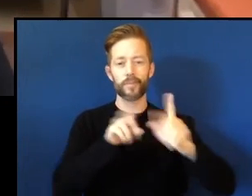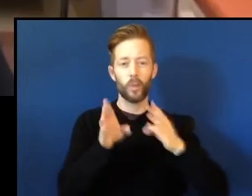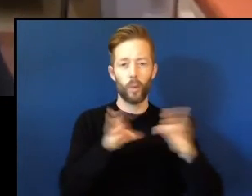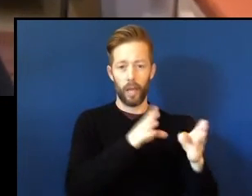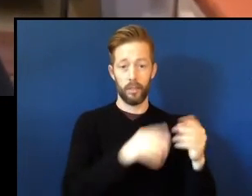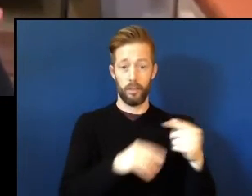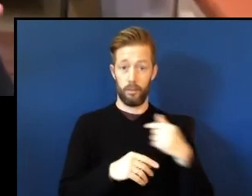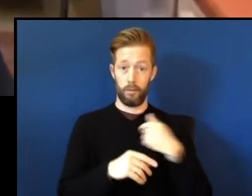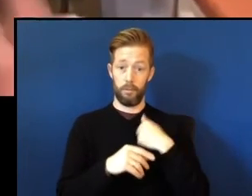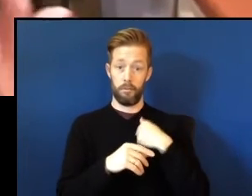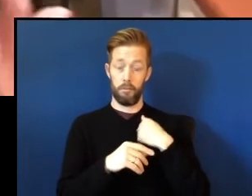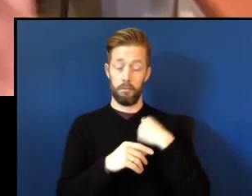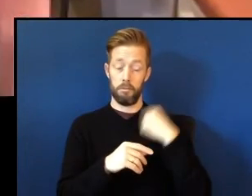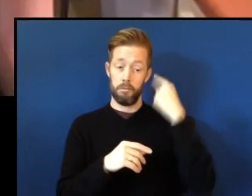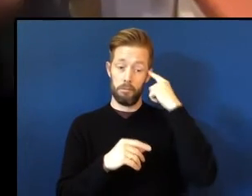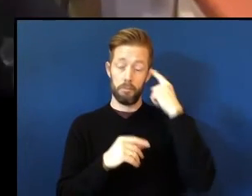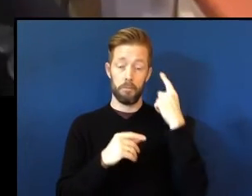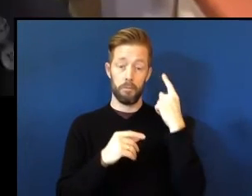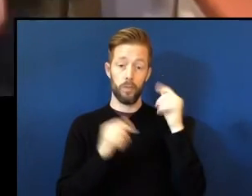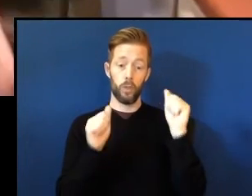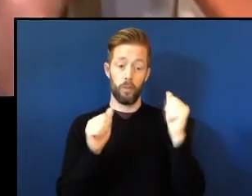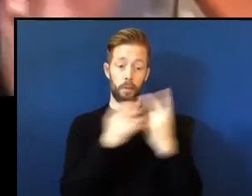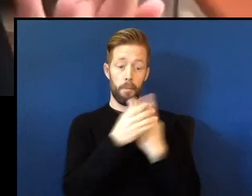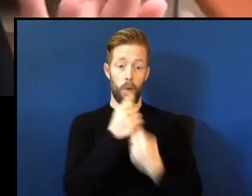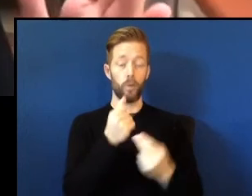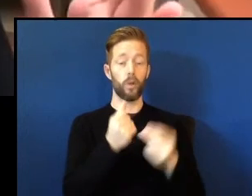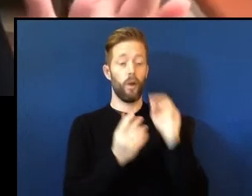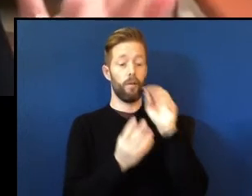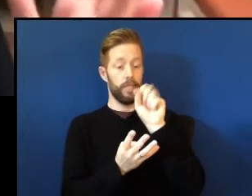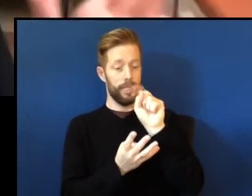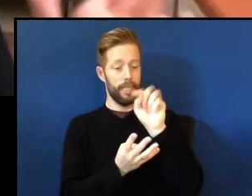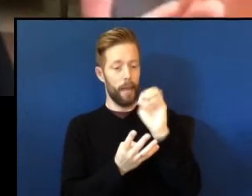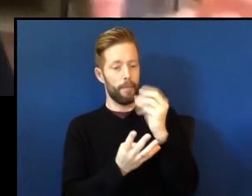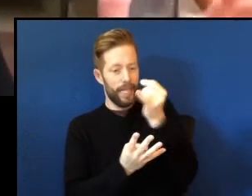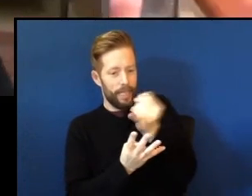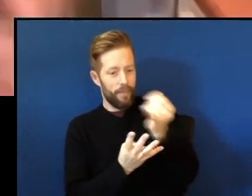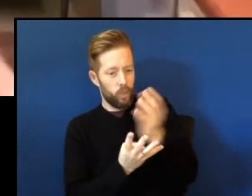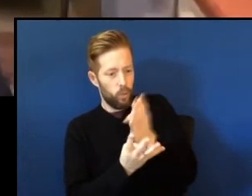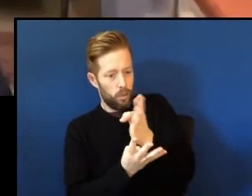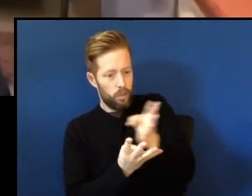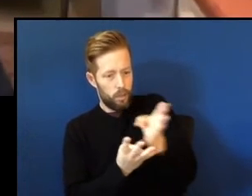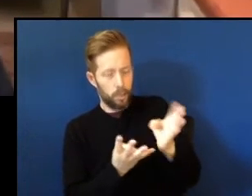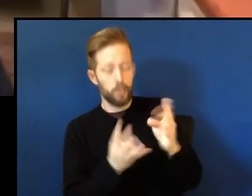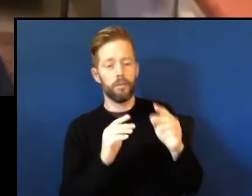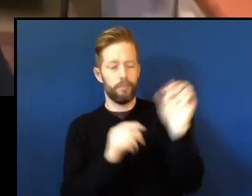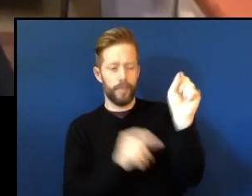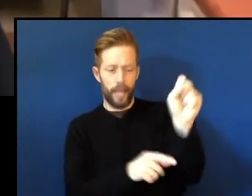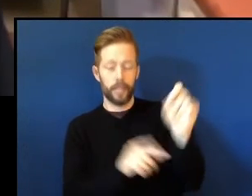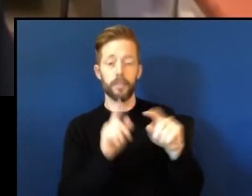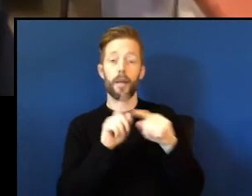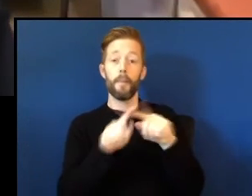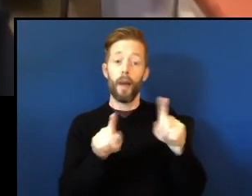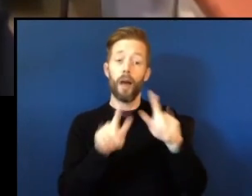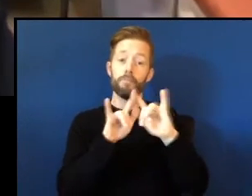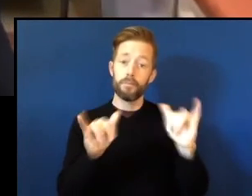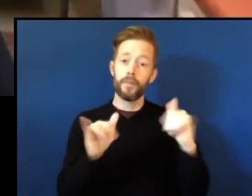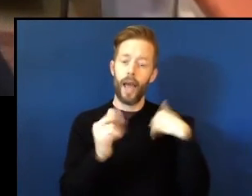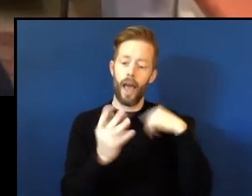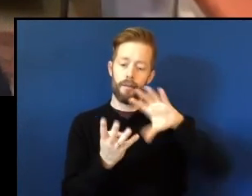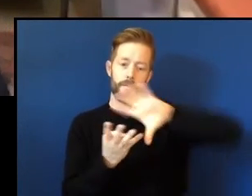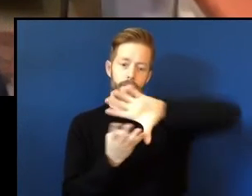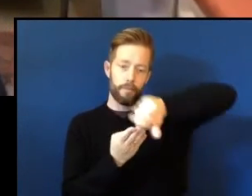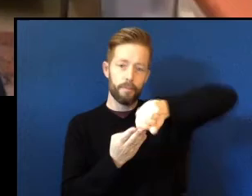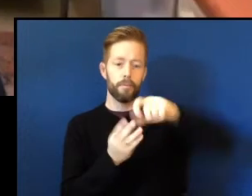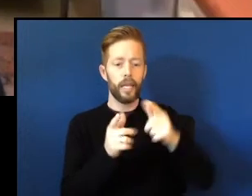think of it personally in both ways, that there are these individual domains, but there are also these wonderfully rich ways in which they are